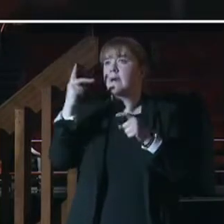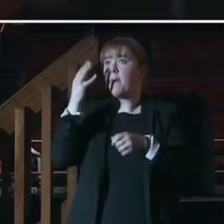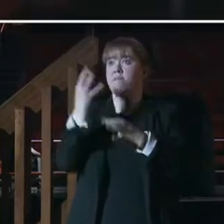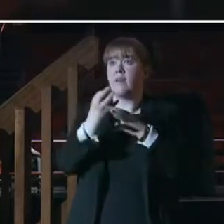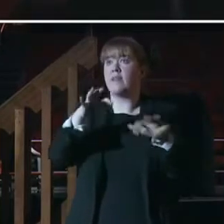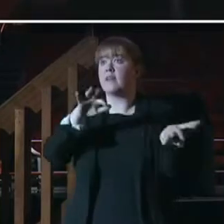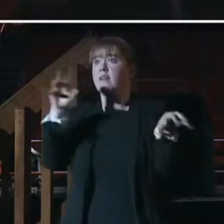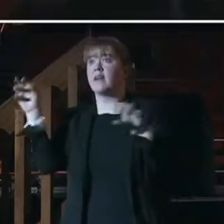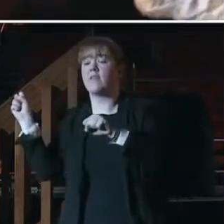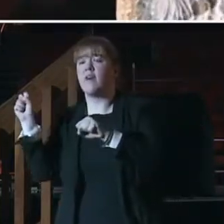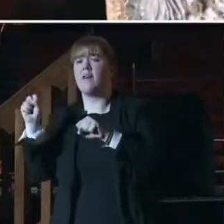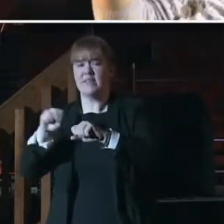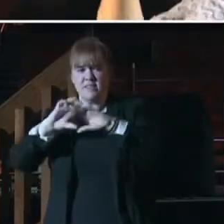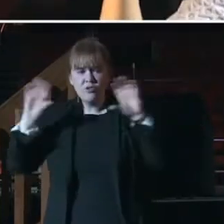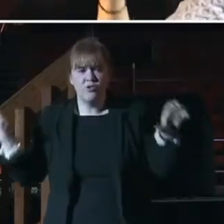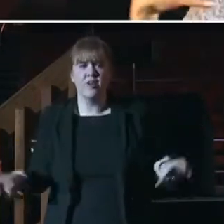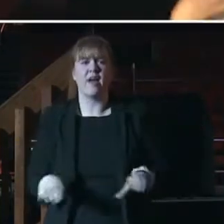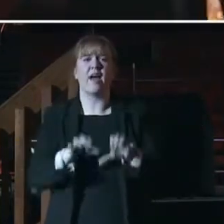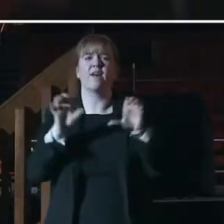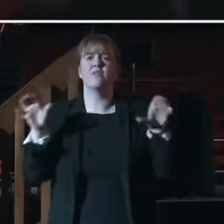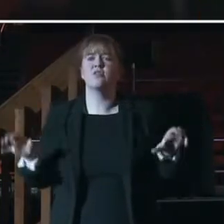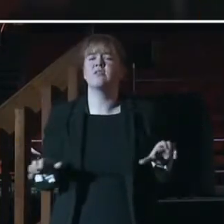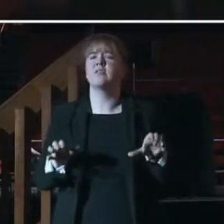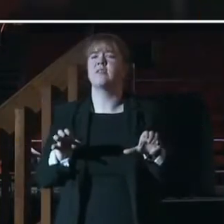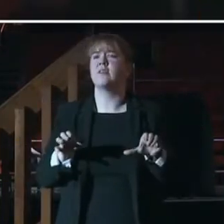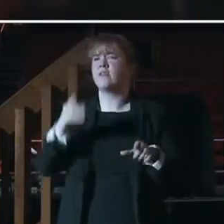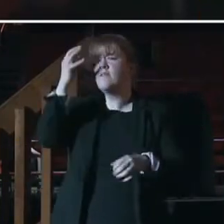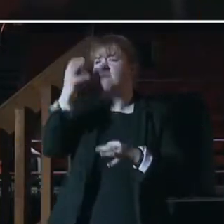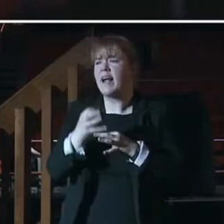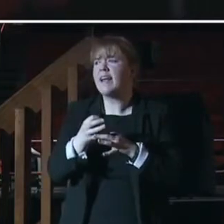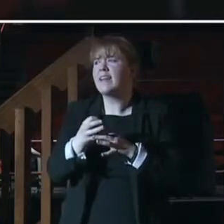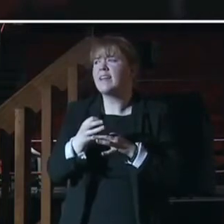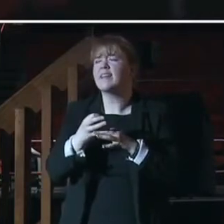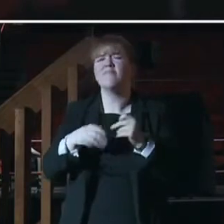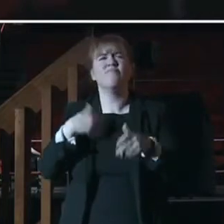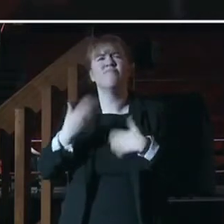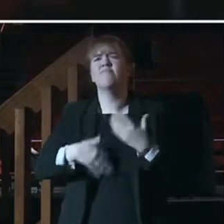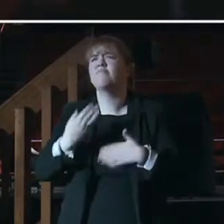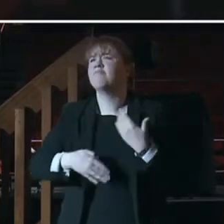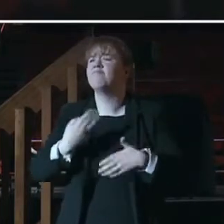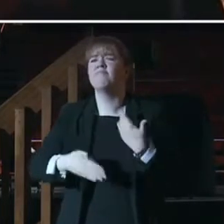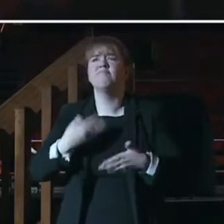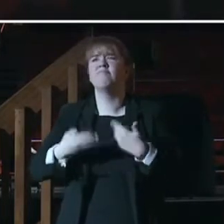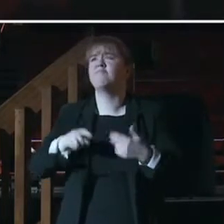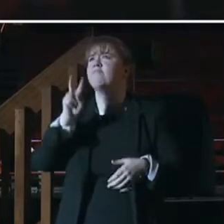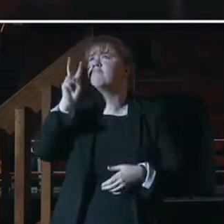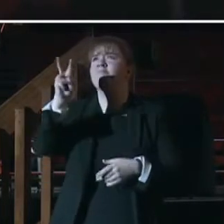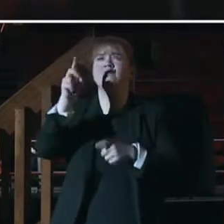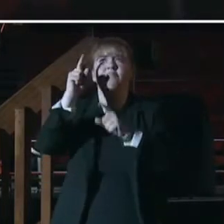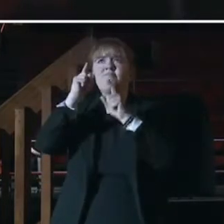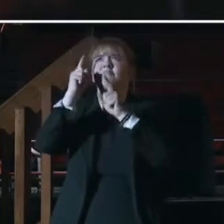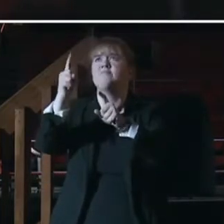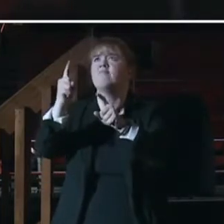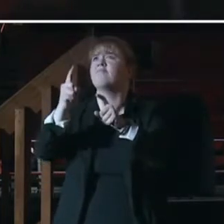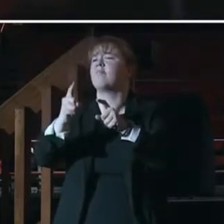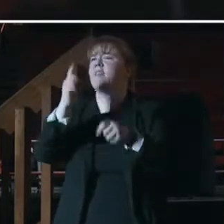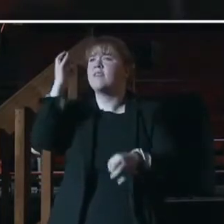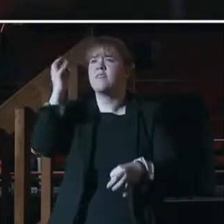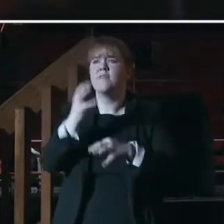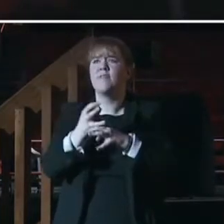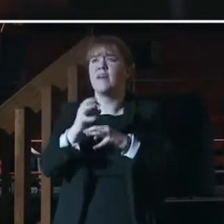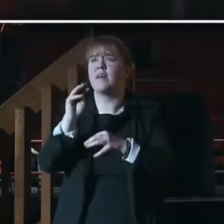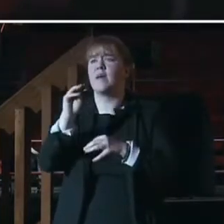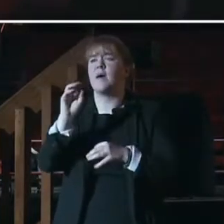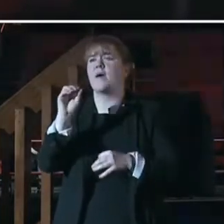he moved, he took action. By faith, he kept right on going, keeping his eyes on the prize. By faith,